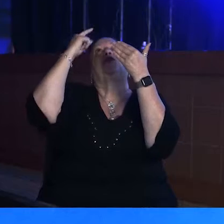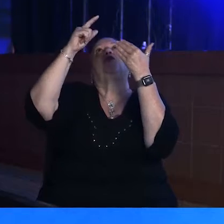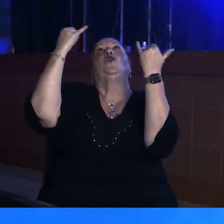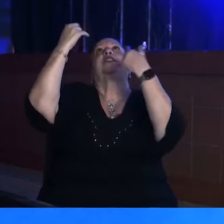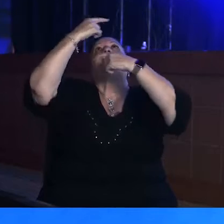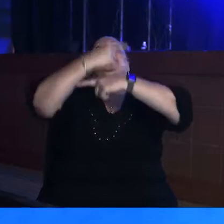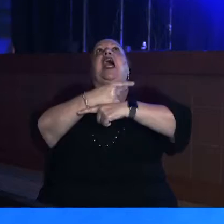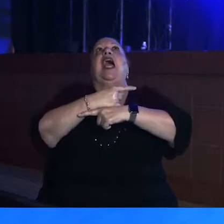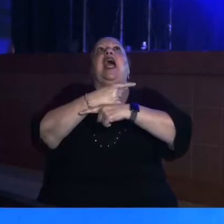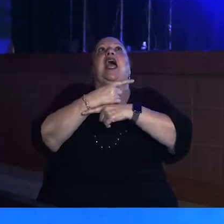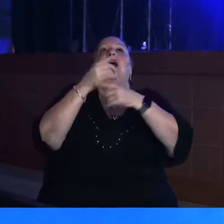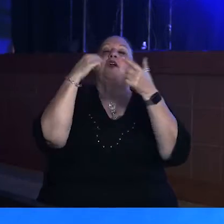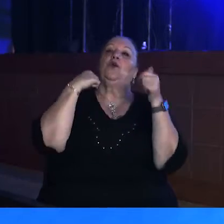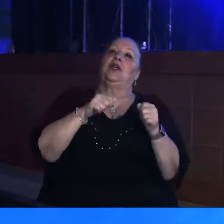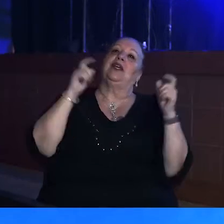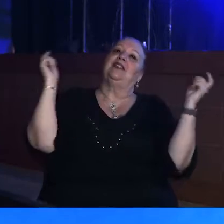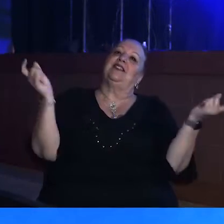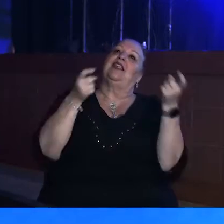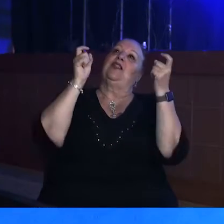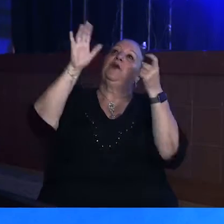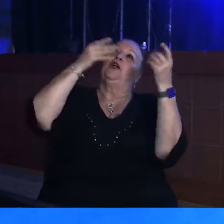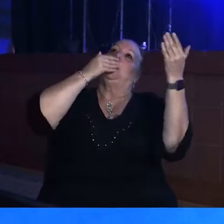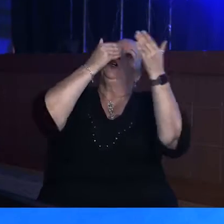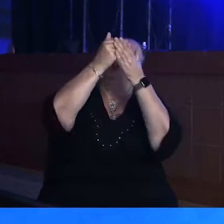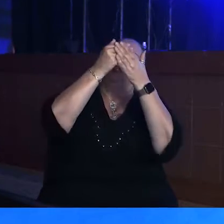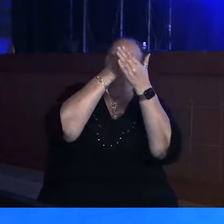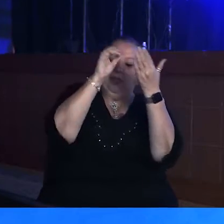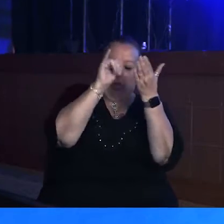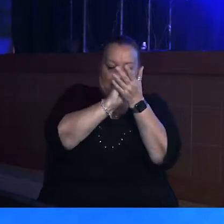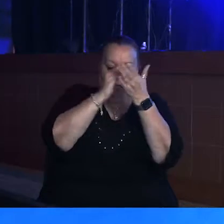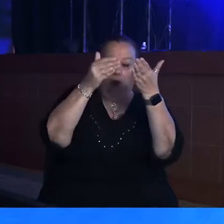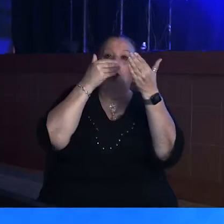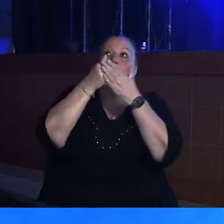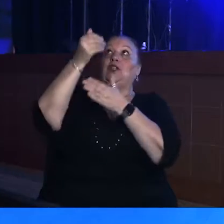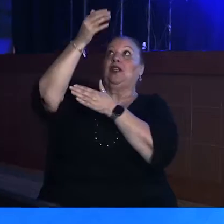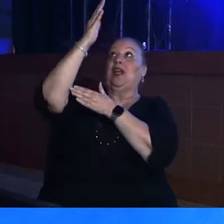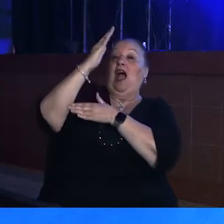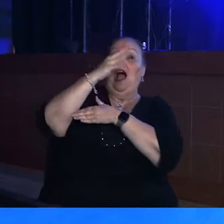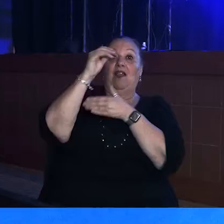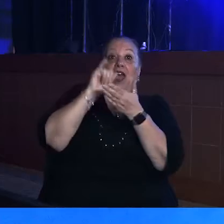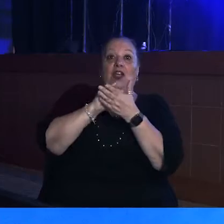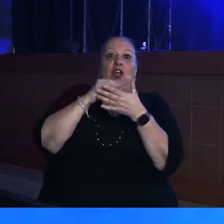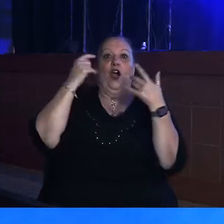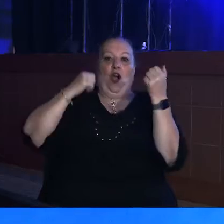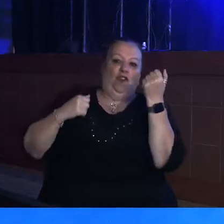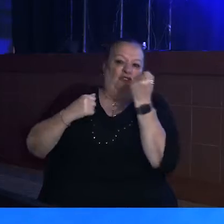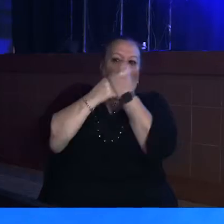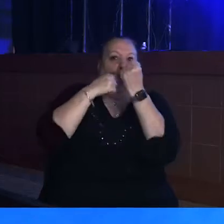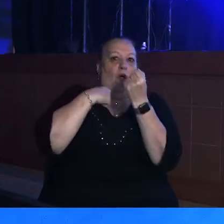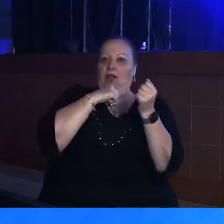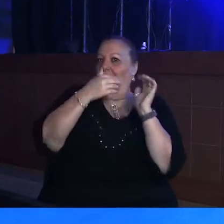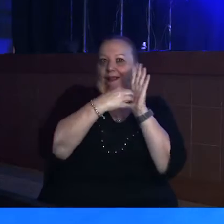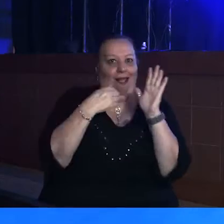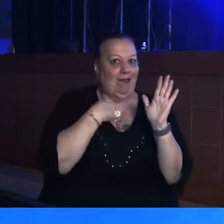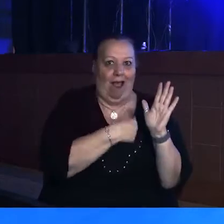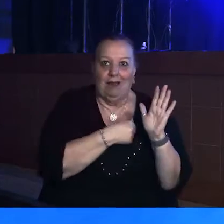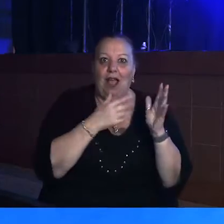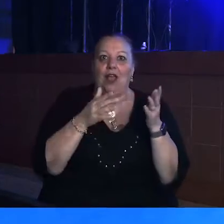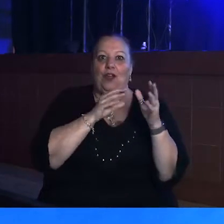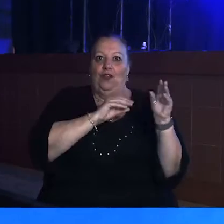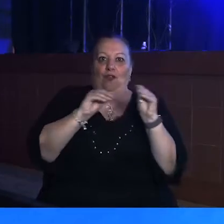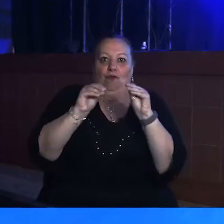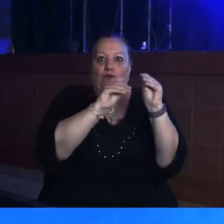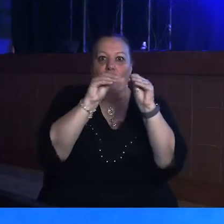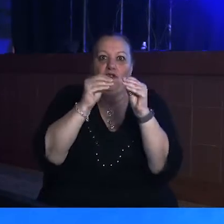day that we can celebrate your goodness, that you are a good God, that you are for us, that you're not against us, that you're moving in